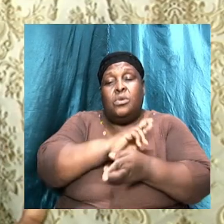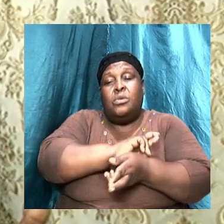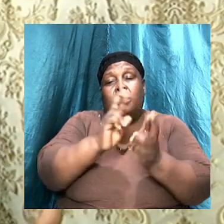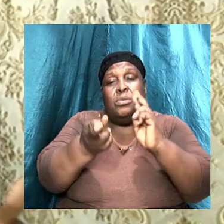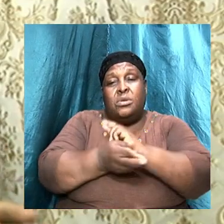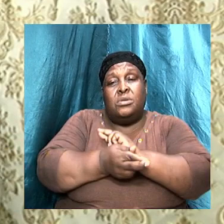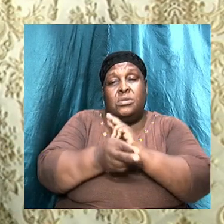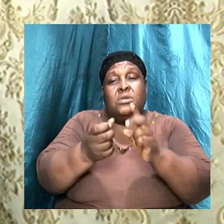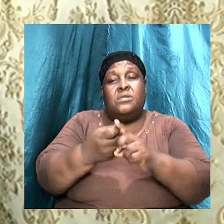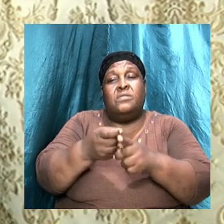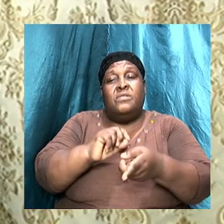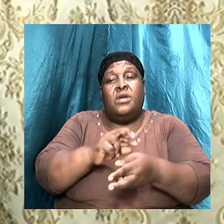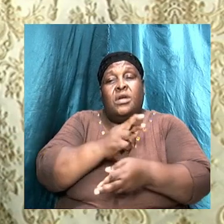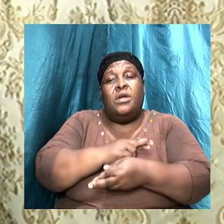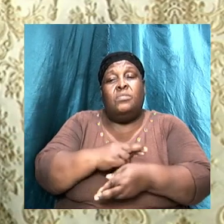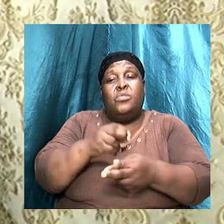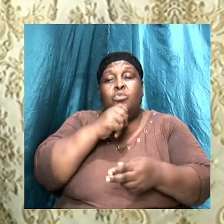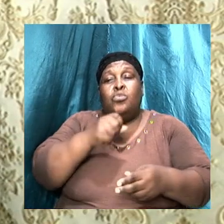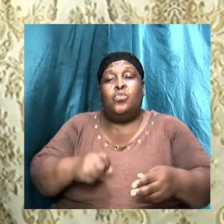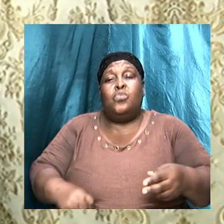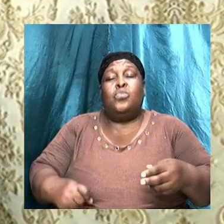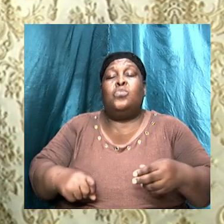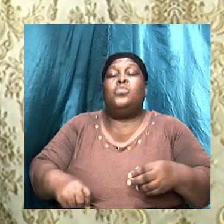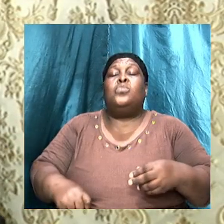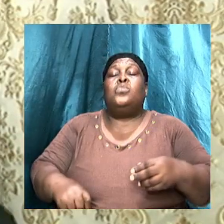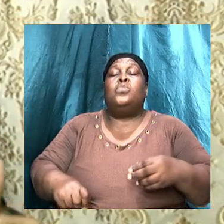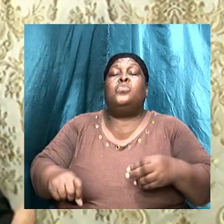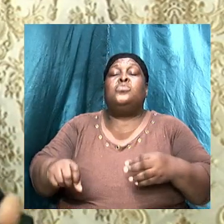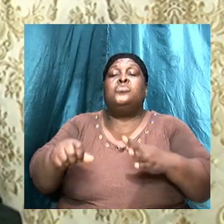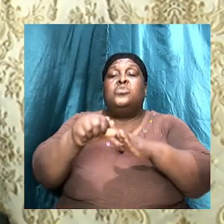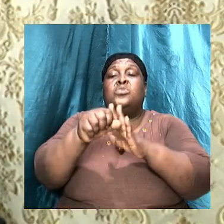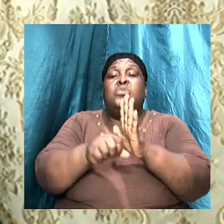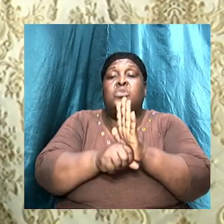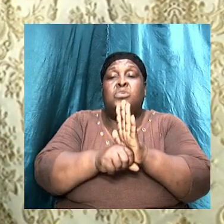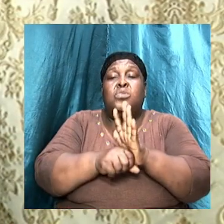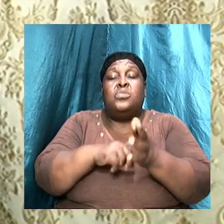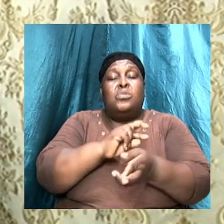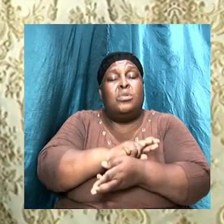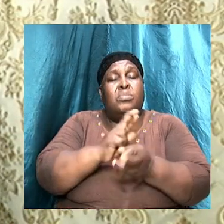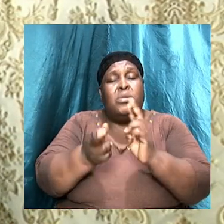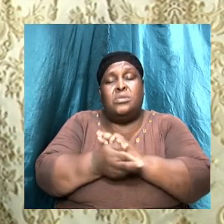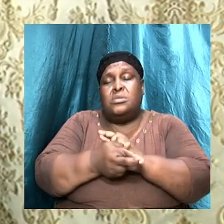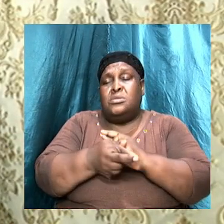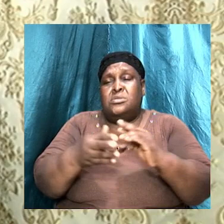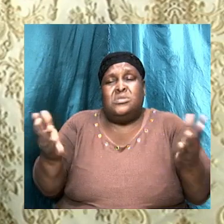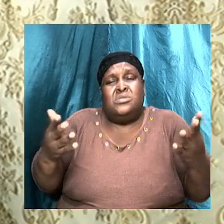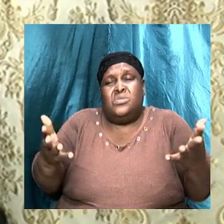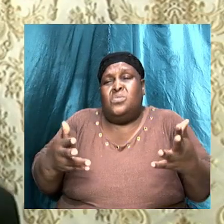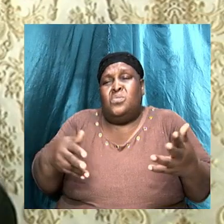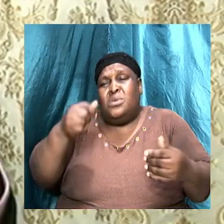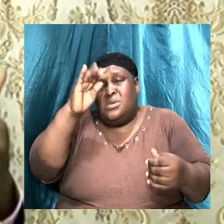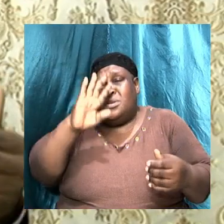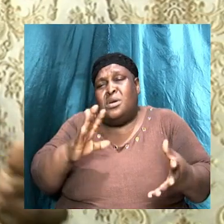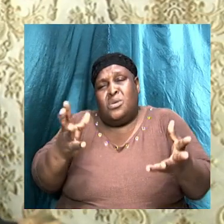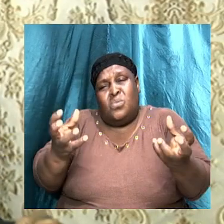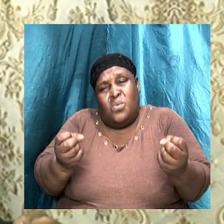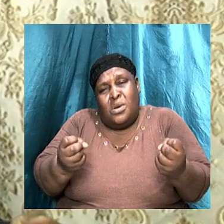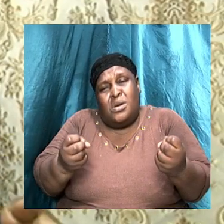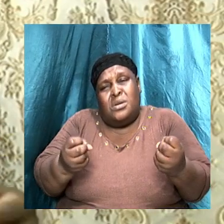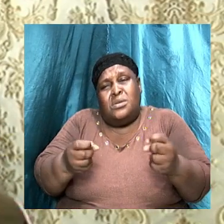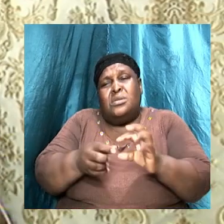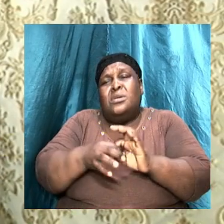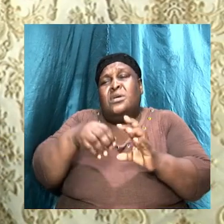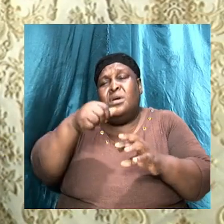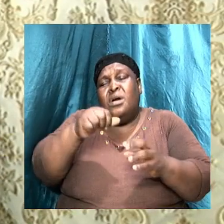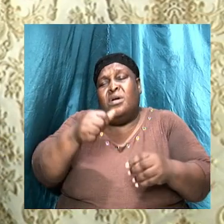Testament and we come and show you in the New Testament that, look here, repentance is what God requires of men. If we talk about baptism,